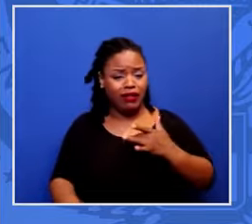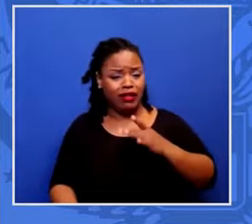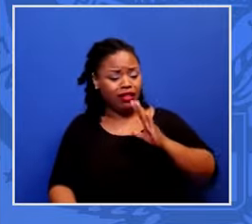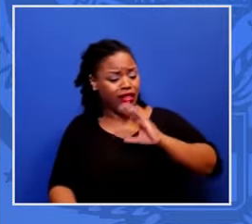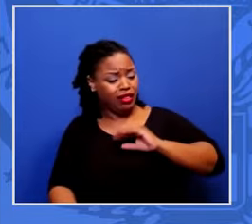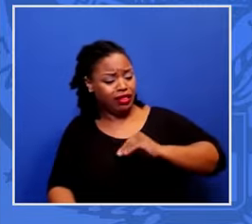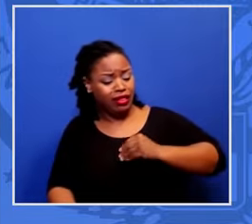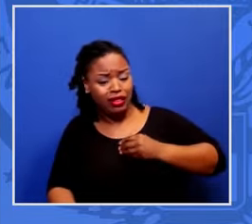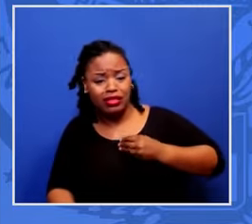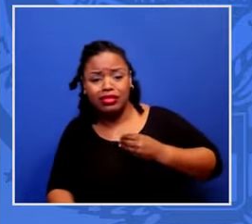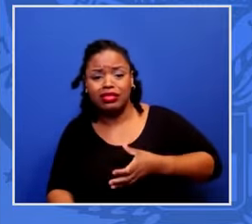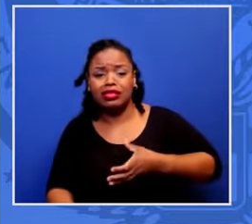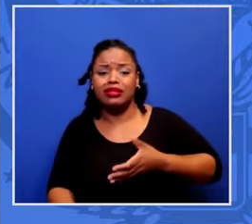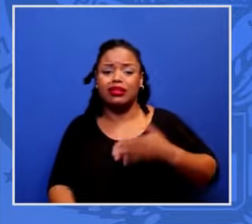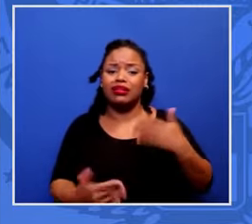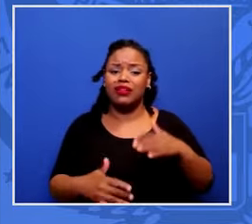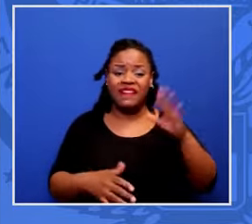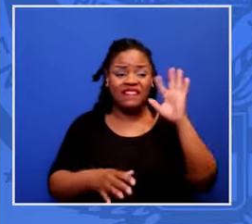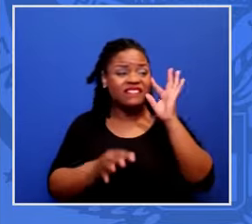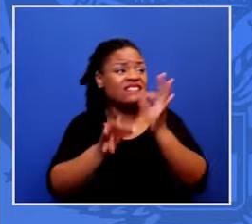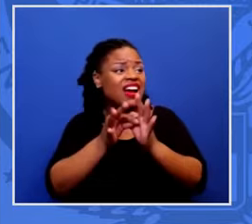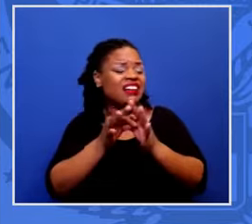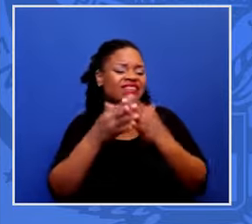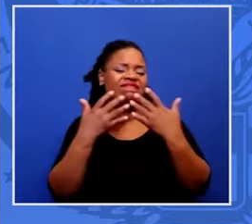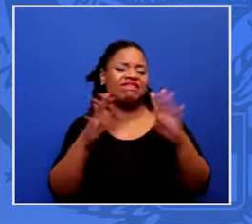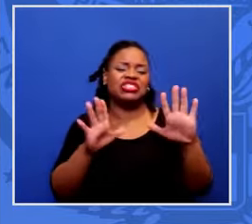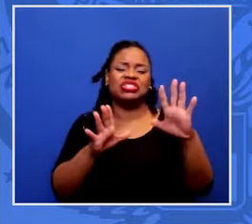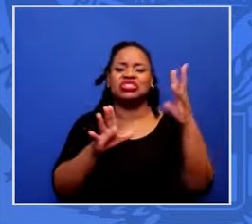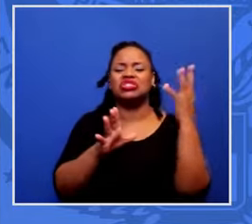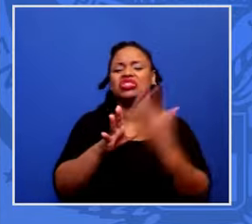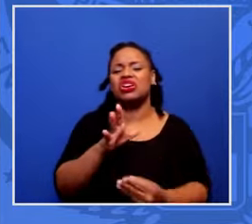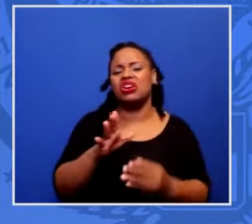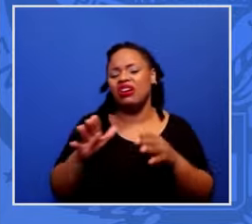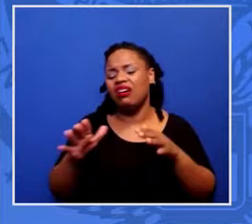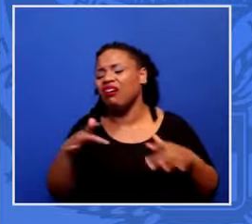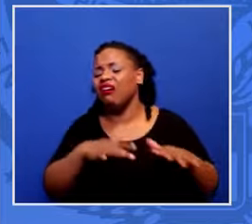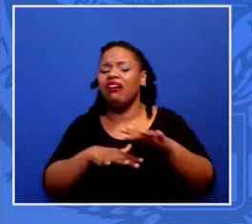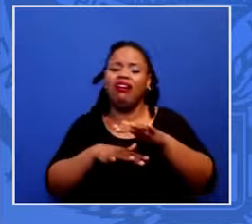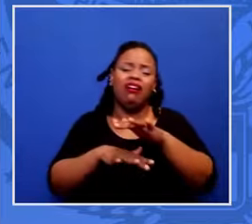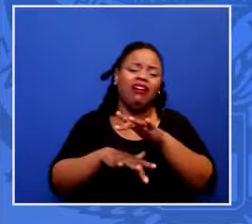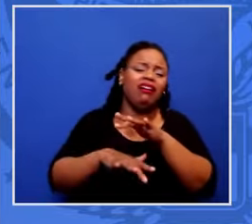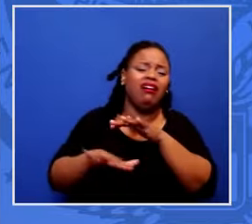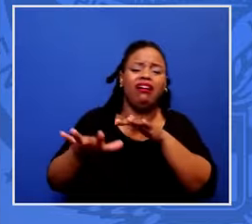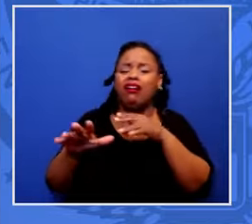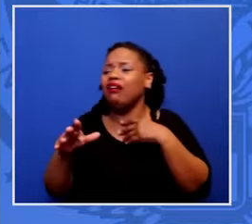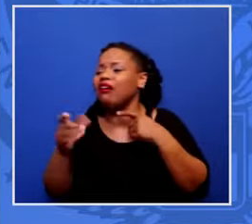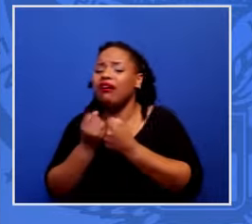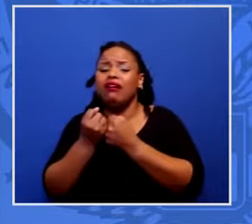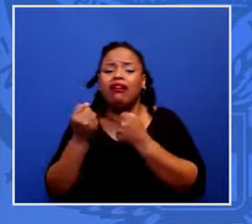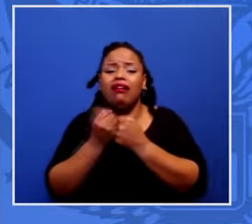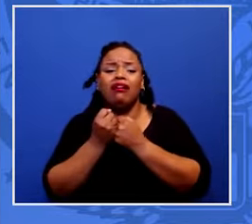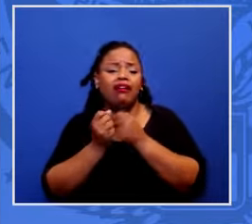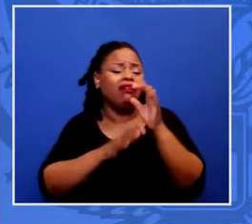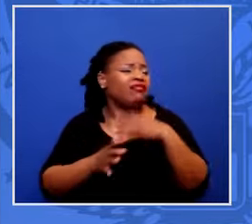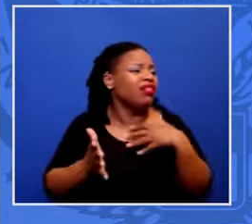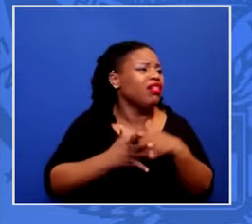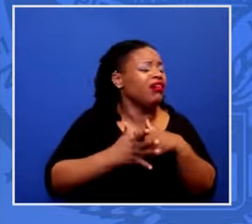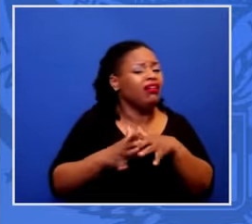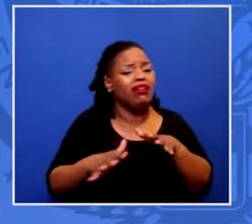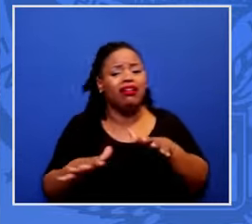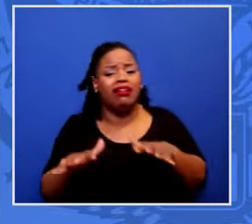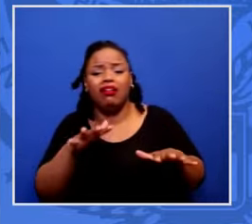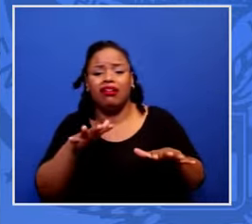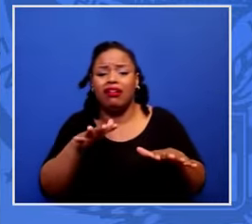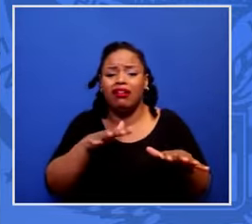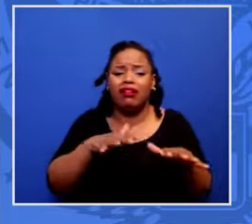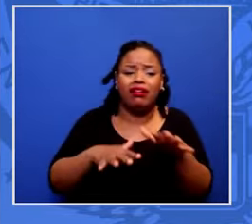too long for something to lean on. You feel weak, just be strong, deep breath, stay